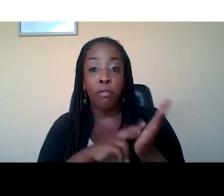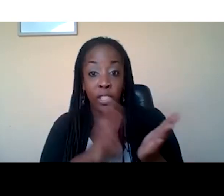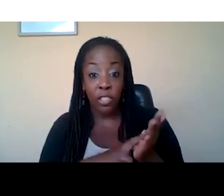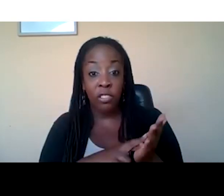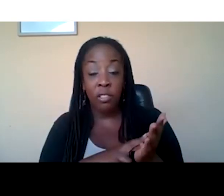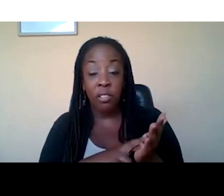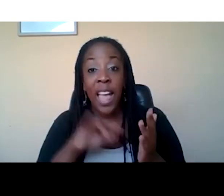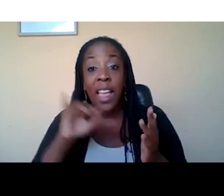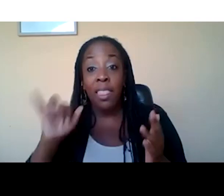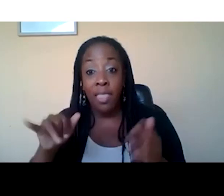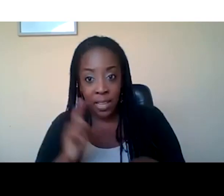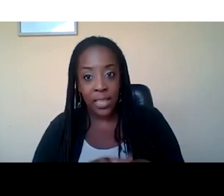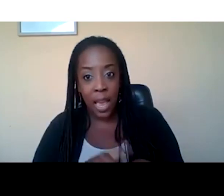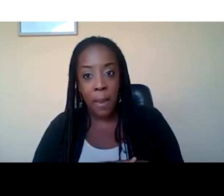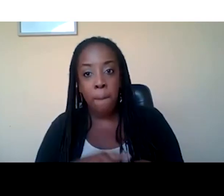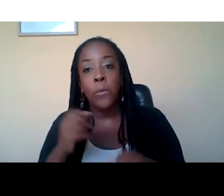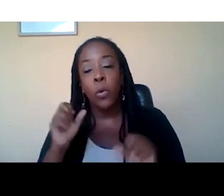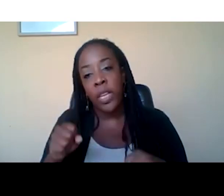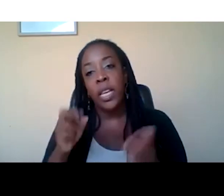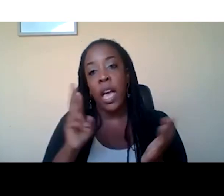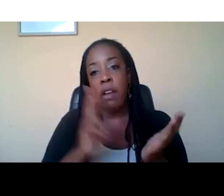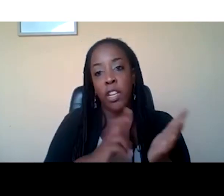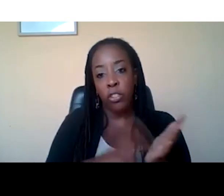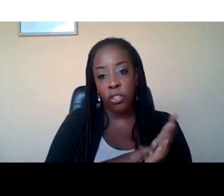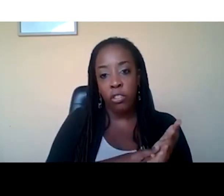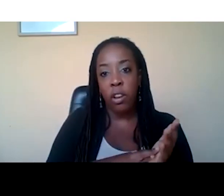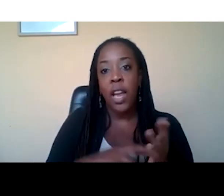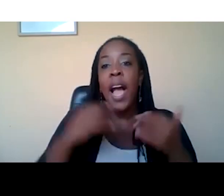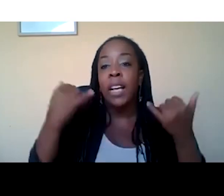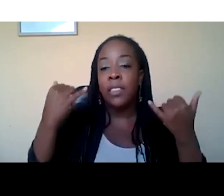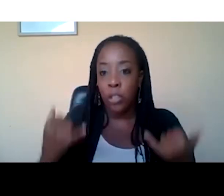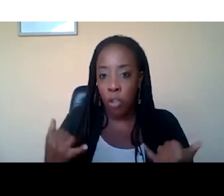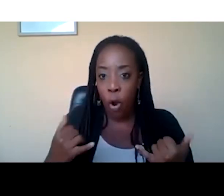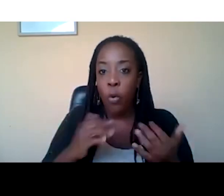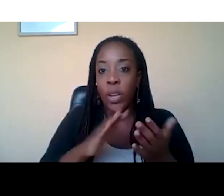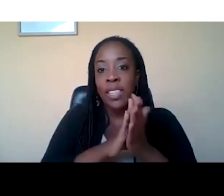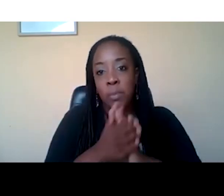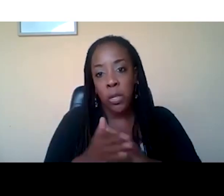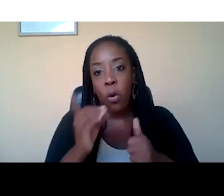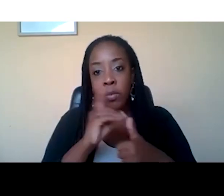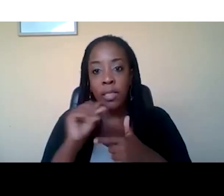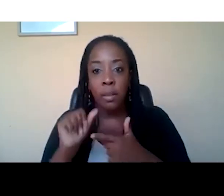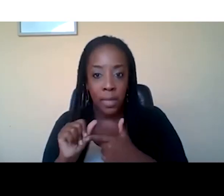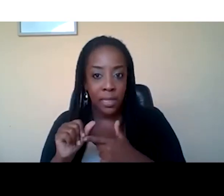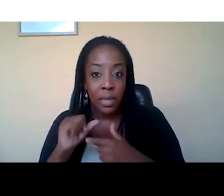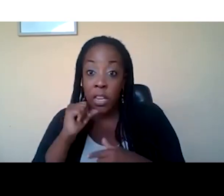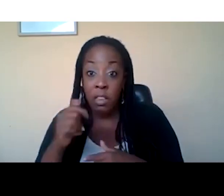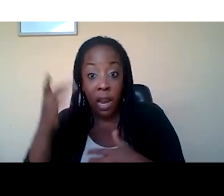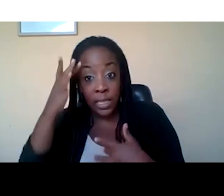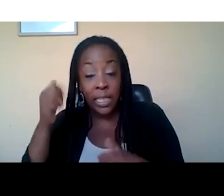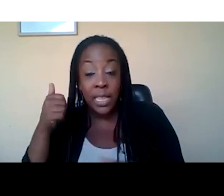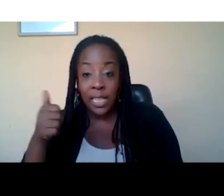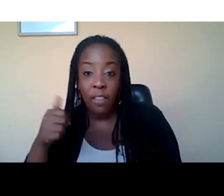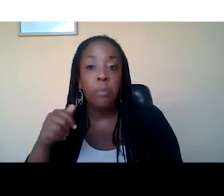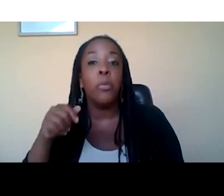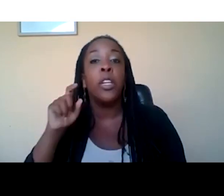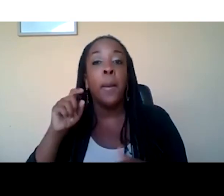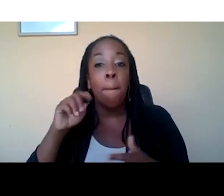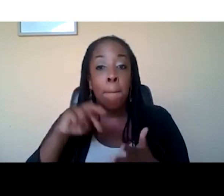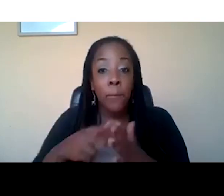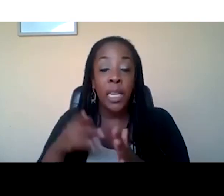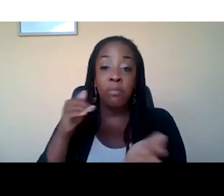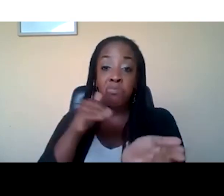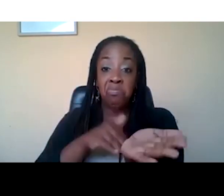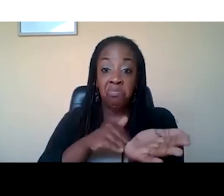would register the person with, as they would now have a disability, as indicated by a medical professional. Because that